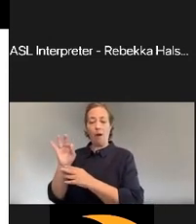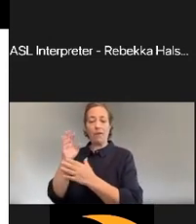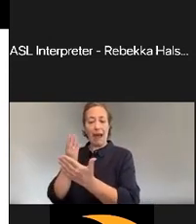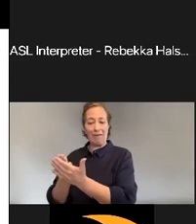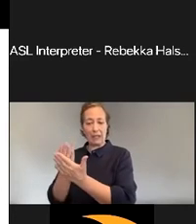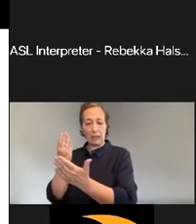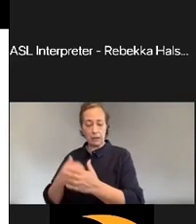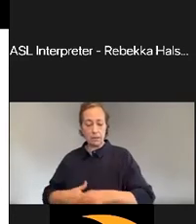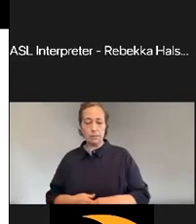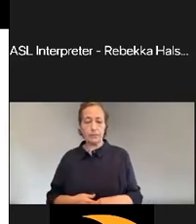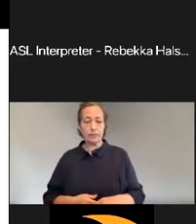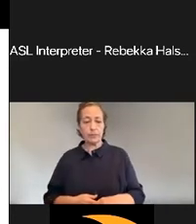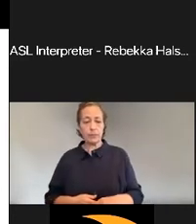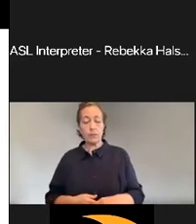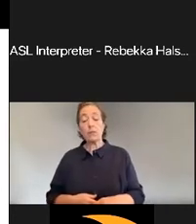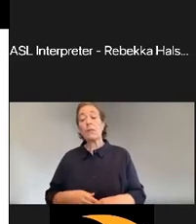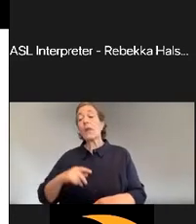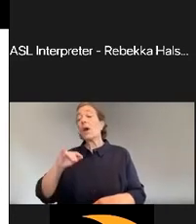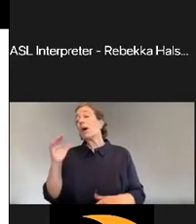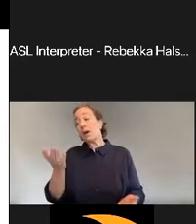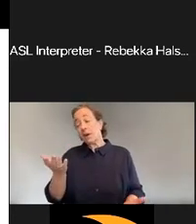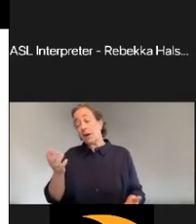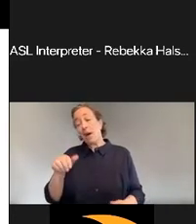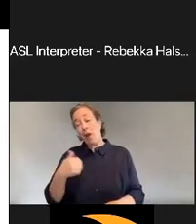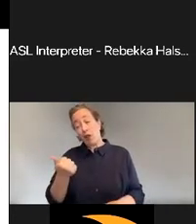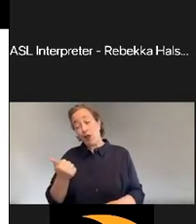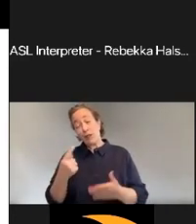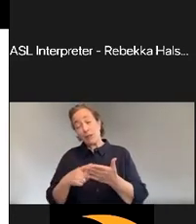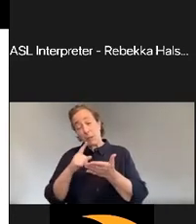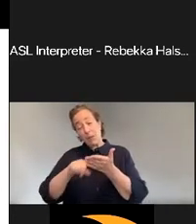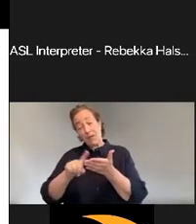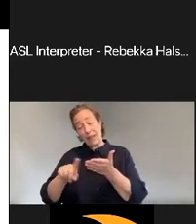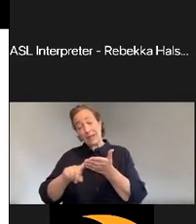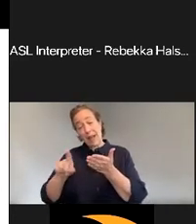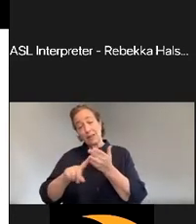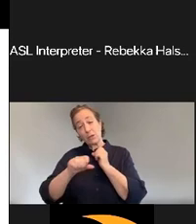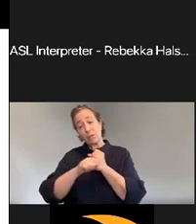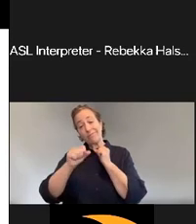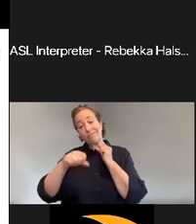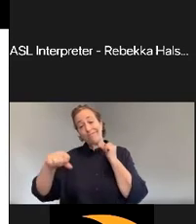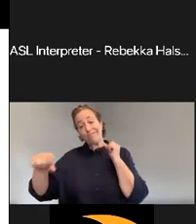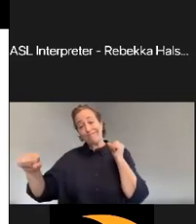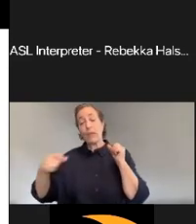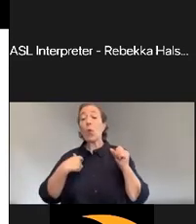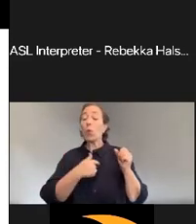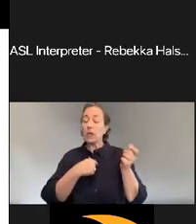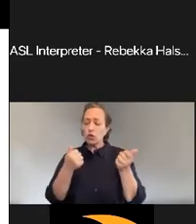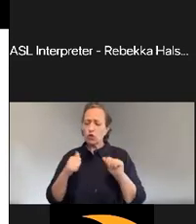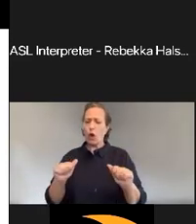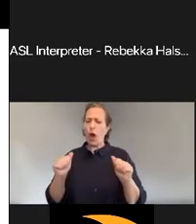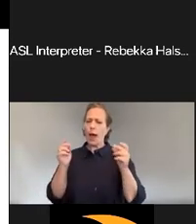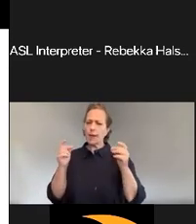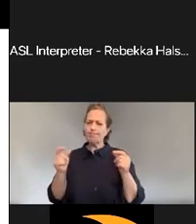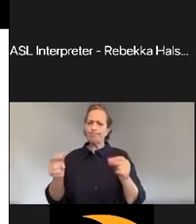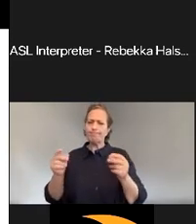that Tamara can expect is that investigations can take time. OCR strives to be both prompt and thorough in its investigations,